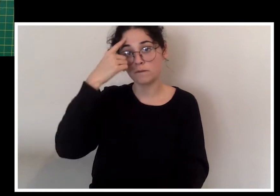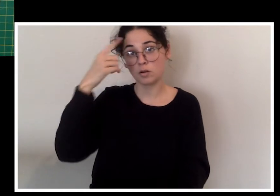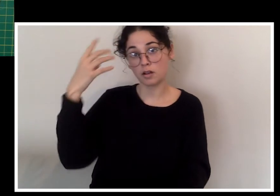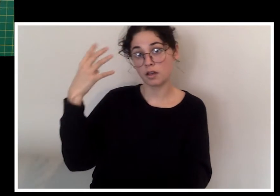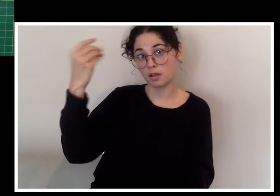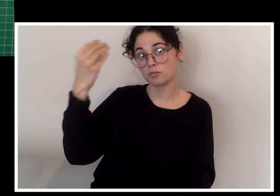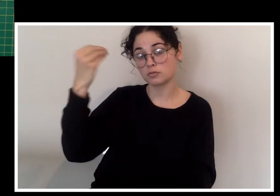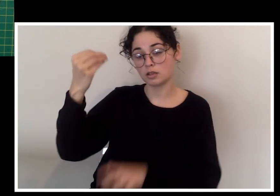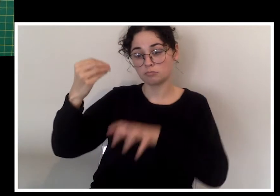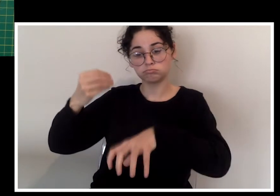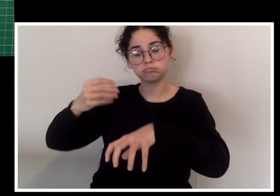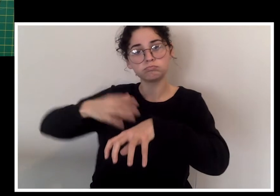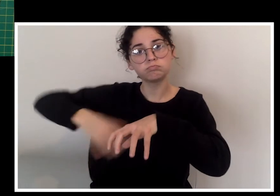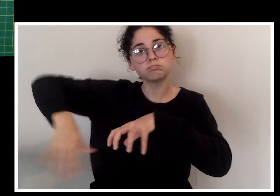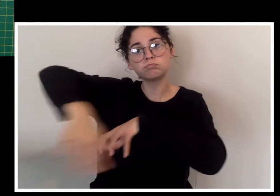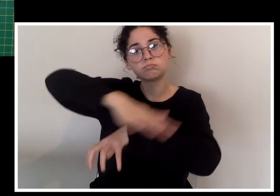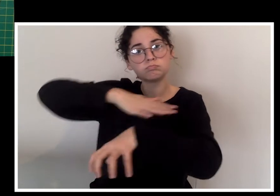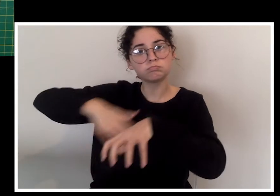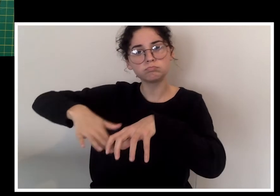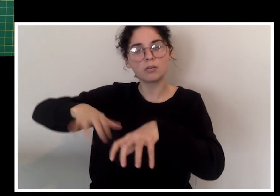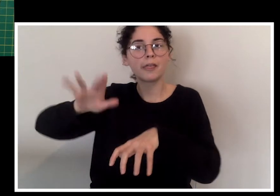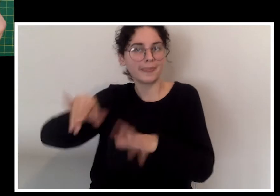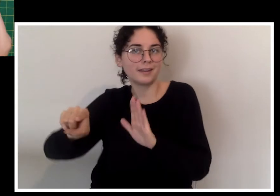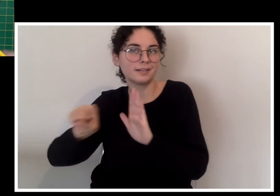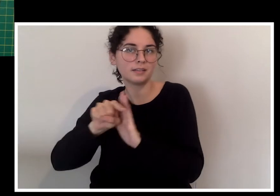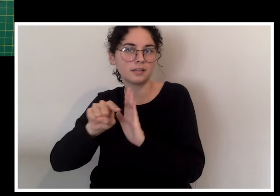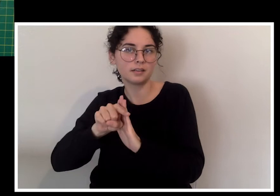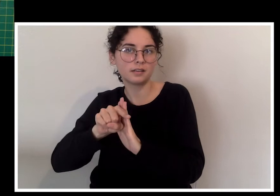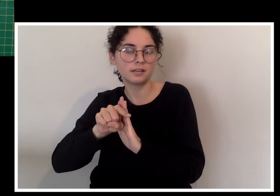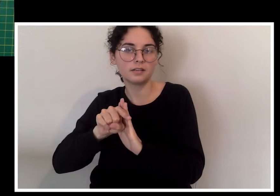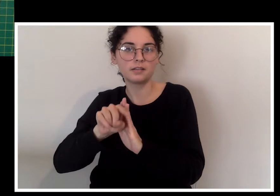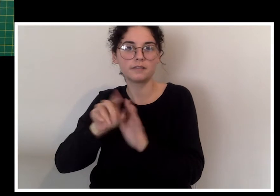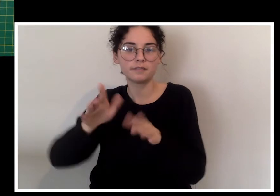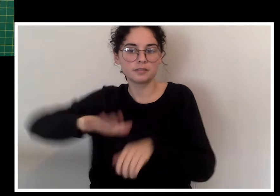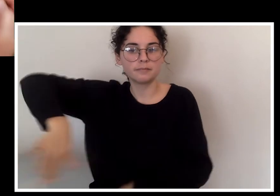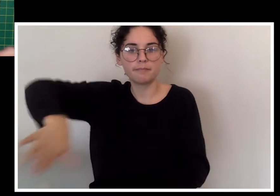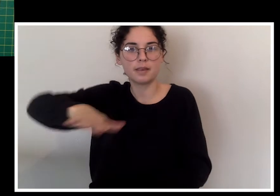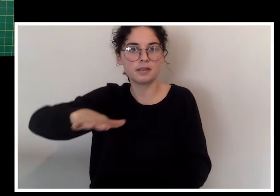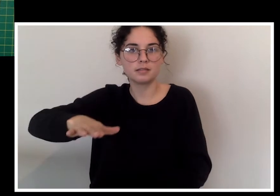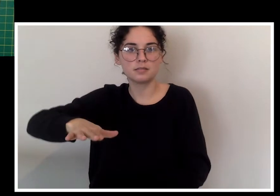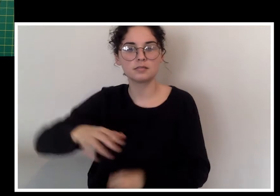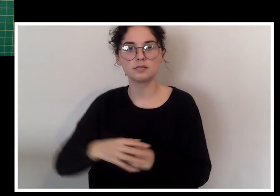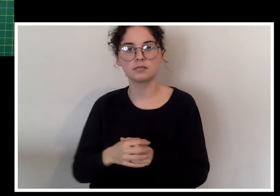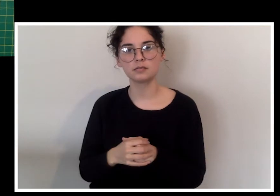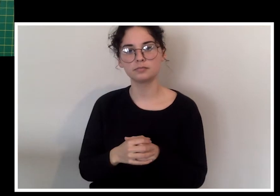fill in the negative space or the background, something that we didn't draw on.